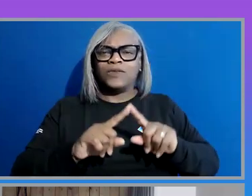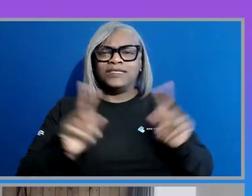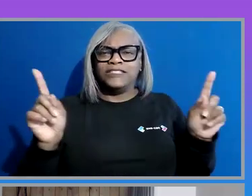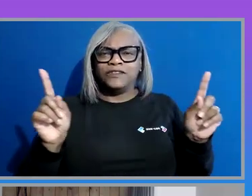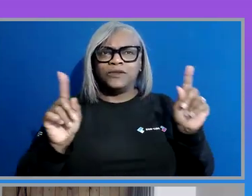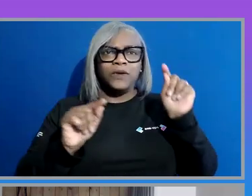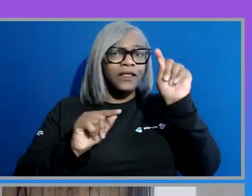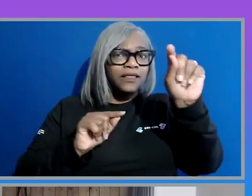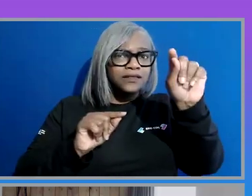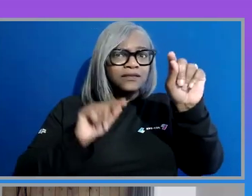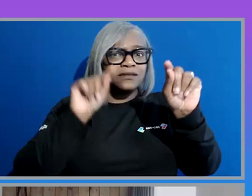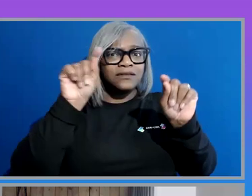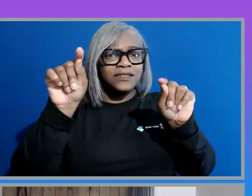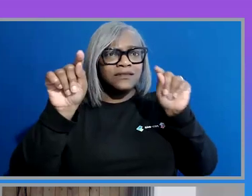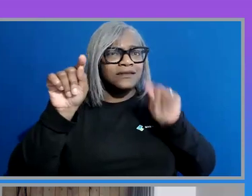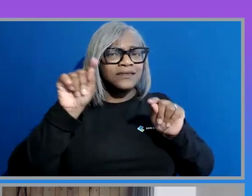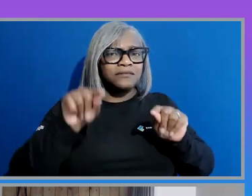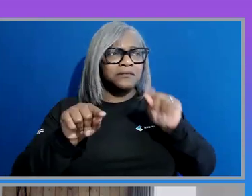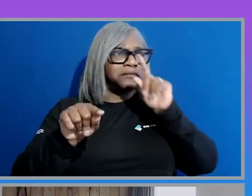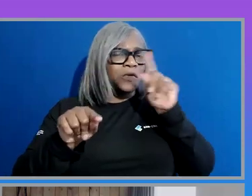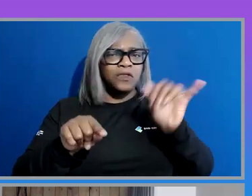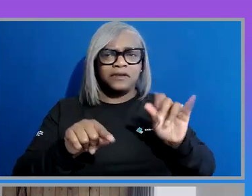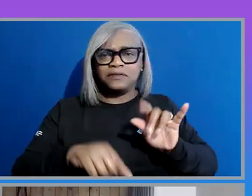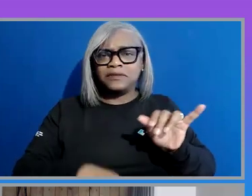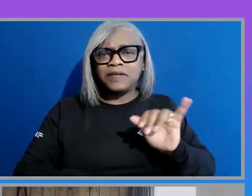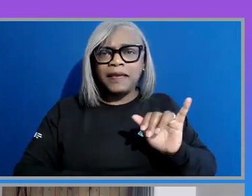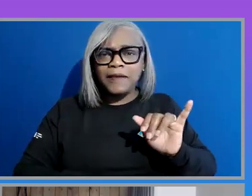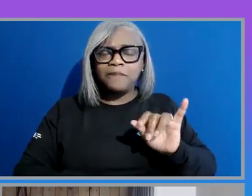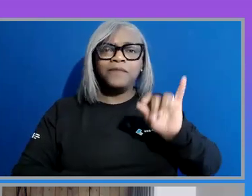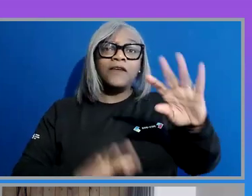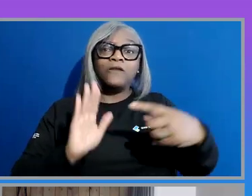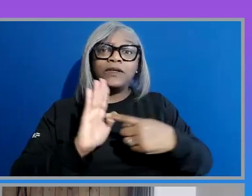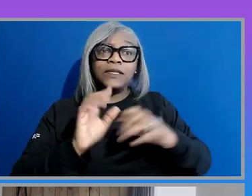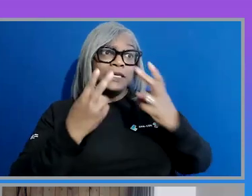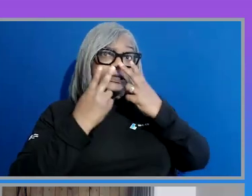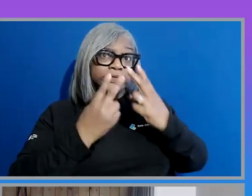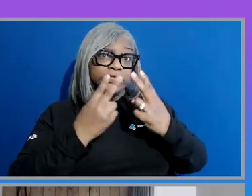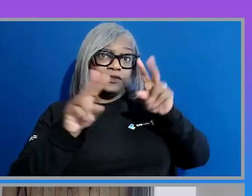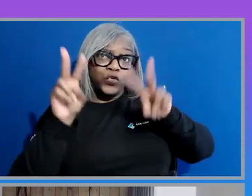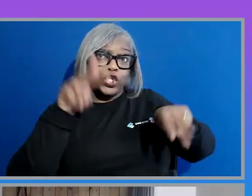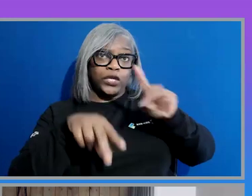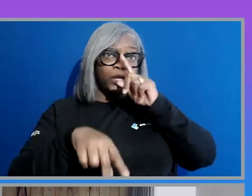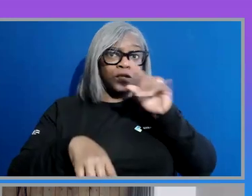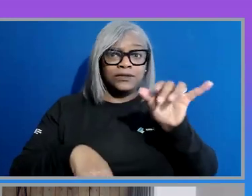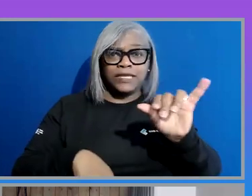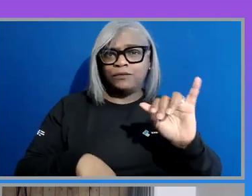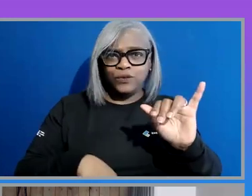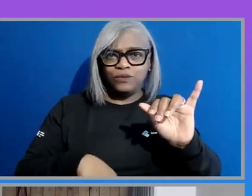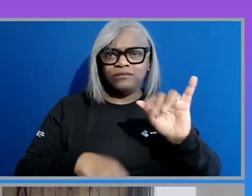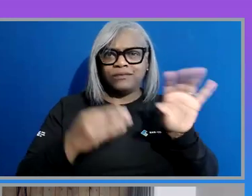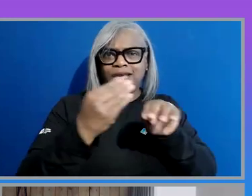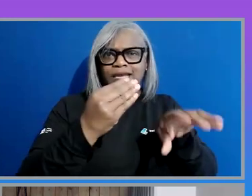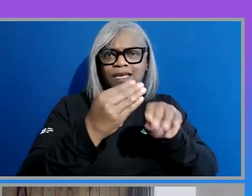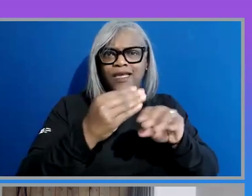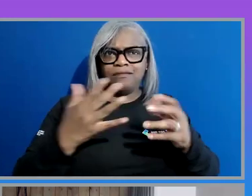other in the same way that a sighted user can if they're looking at the interface. Oops.